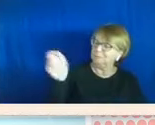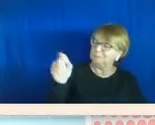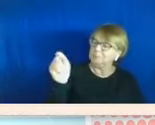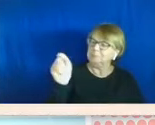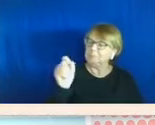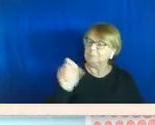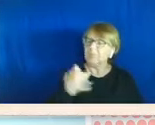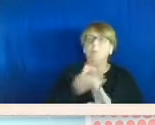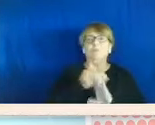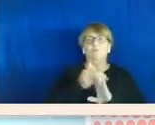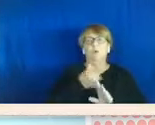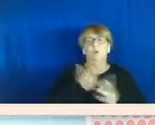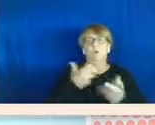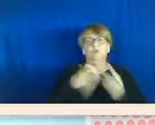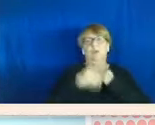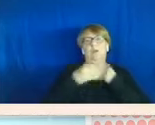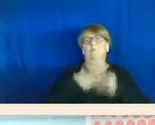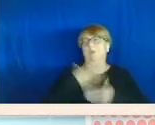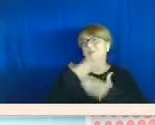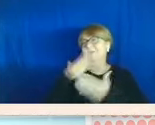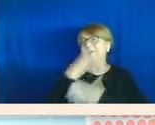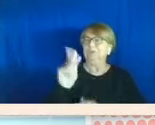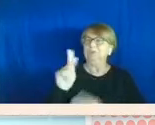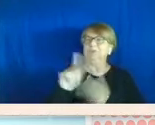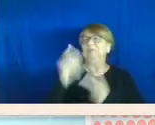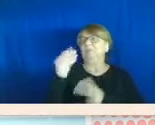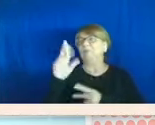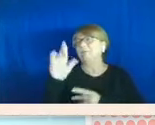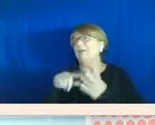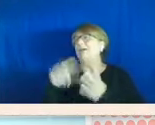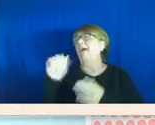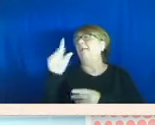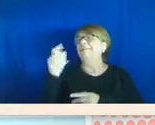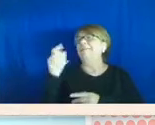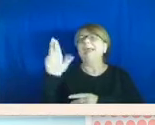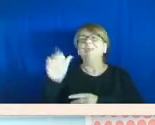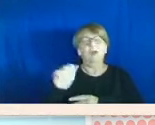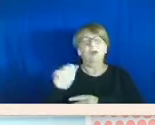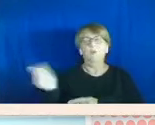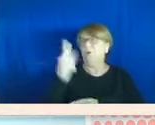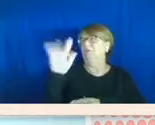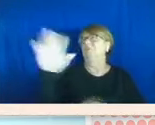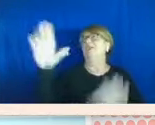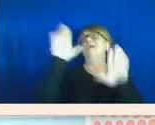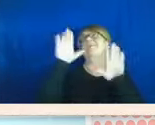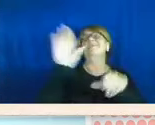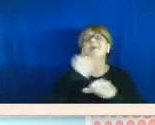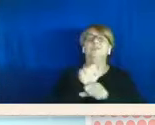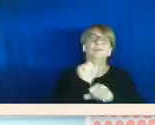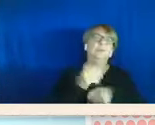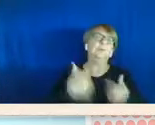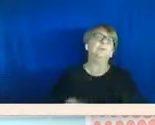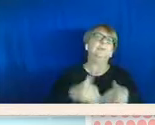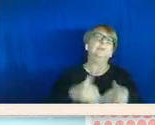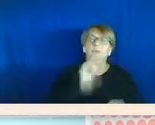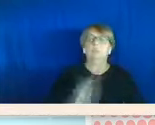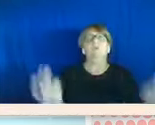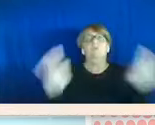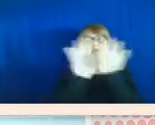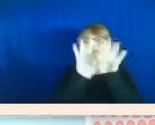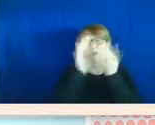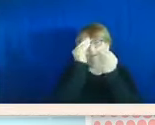want to add my own thanks. Kristen, Mary, Alexandria, you guys all did a fantastic job, and it is really important information. We're committed here at the